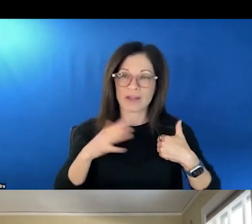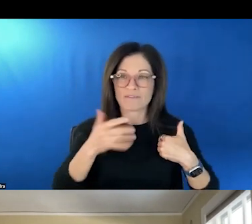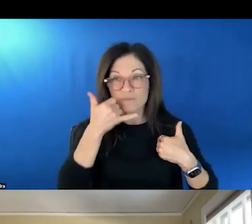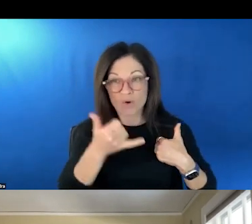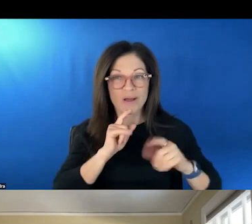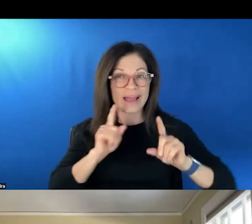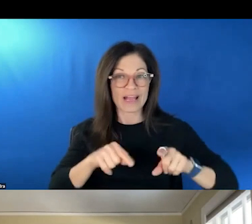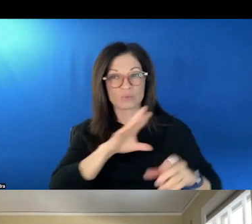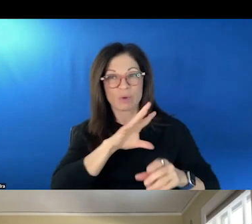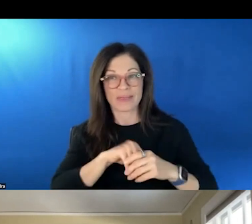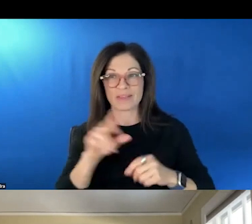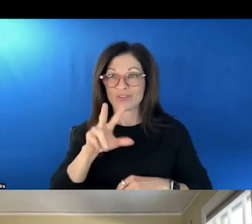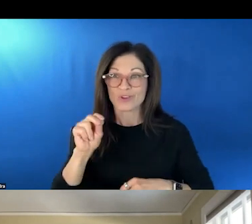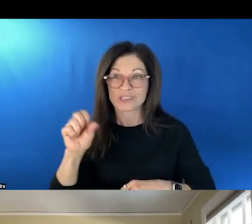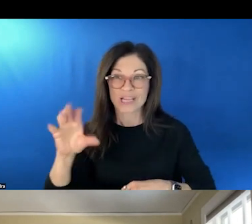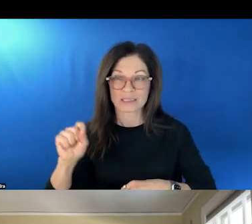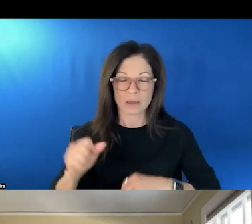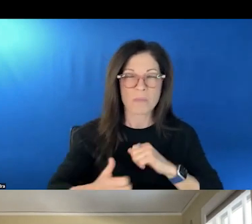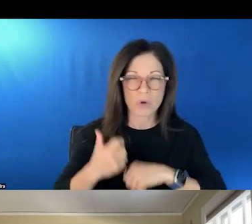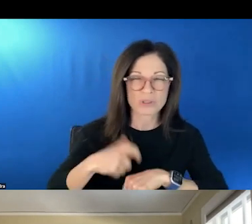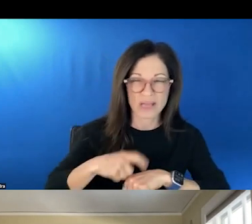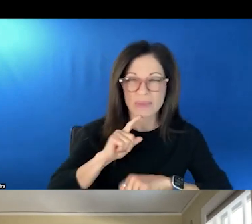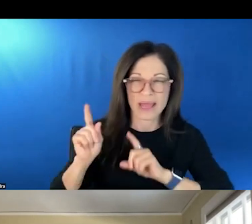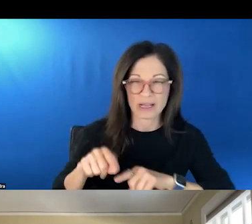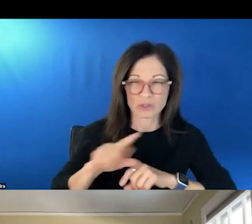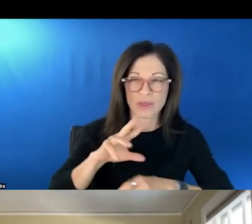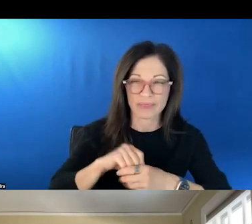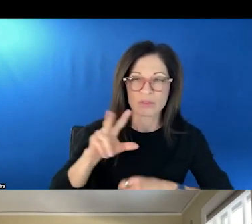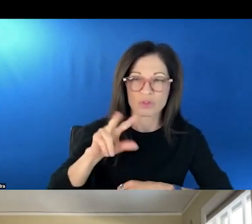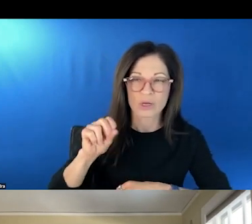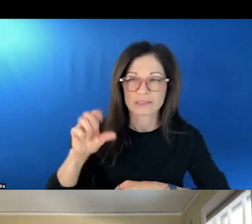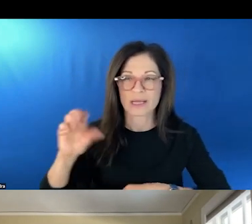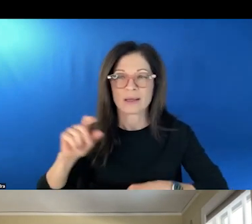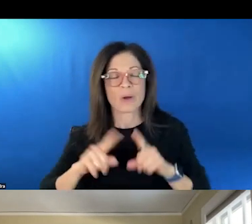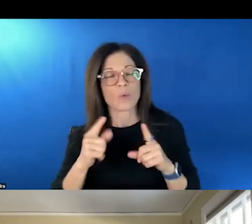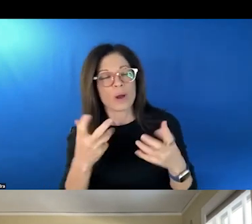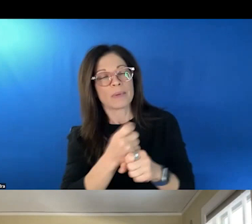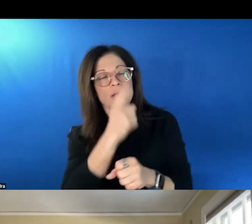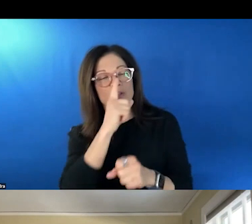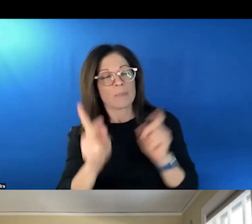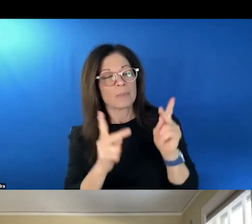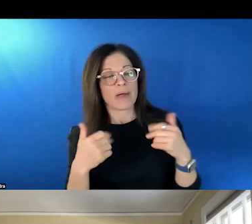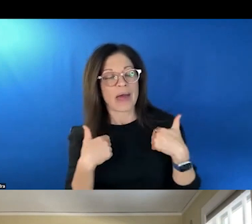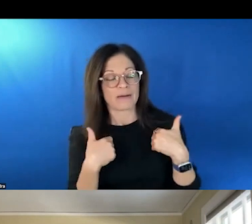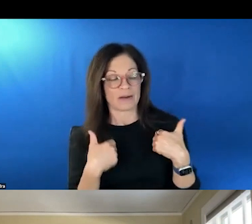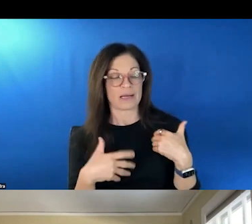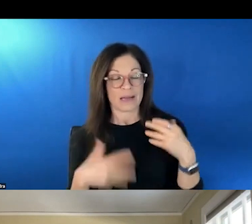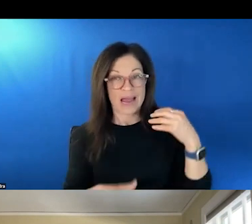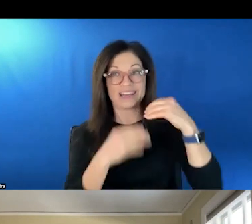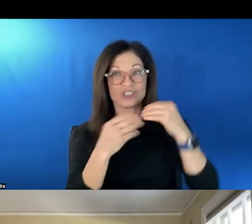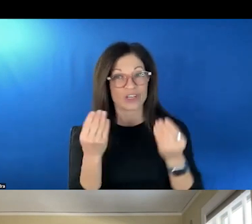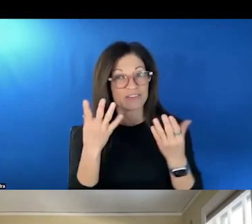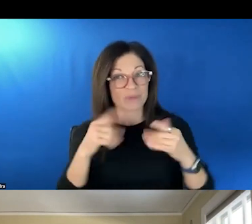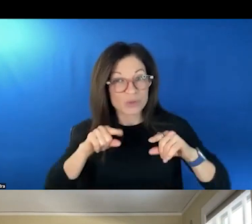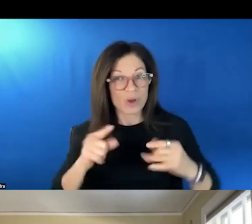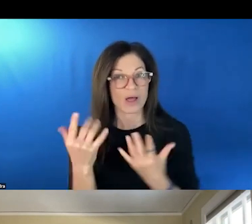there mostly are. But we want to ensure that people have additional information while they're